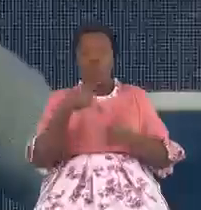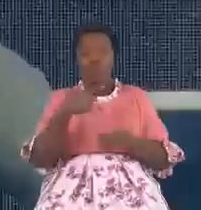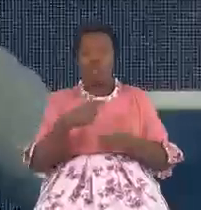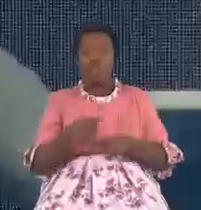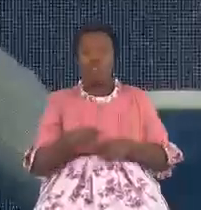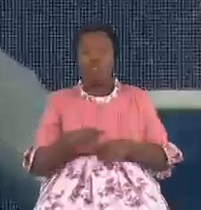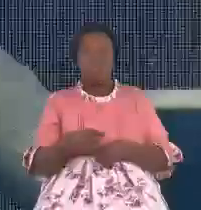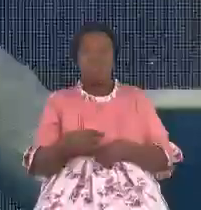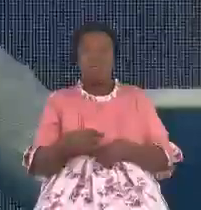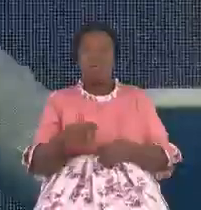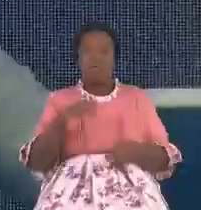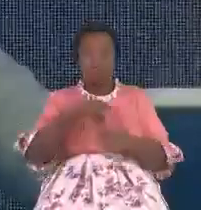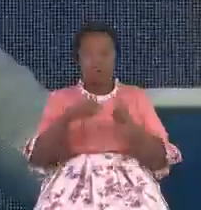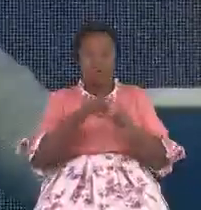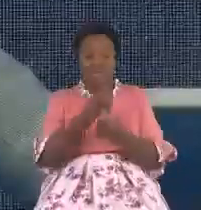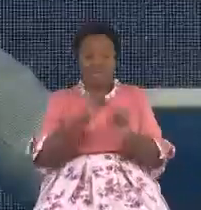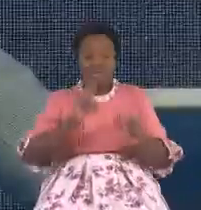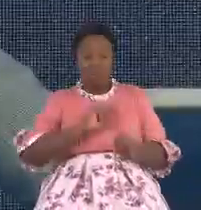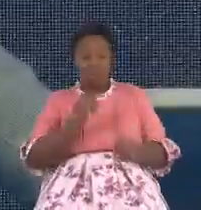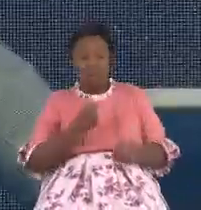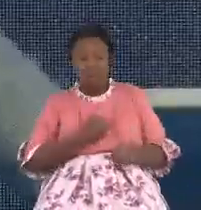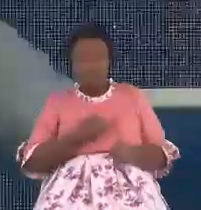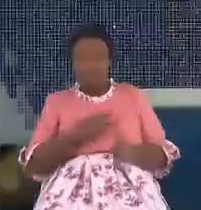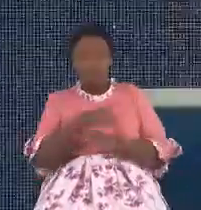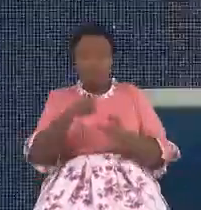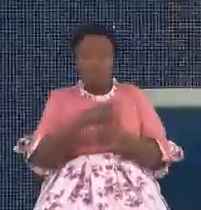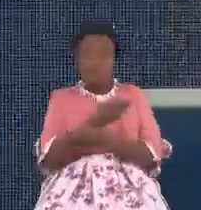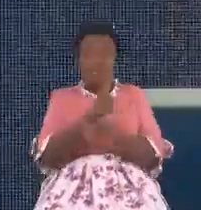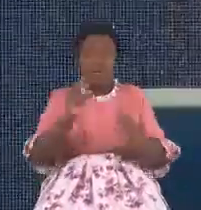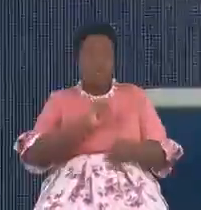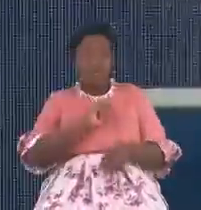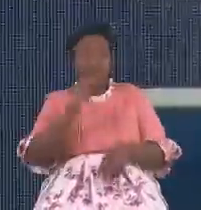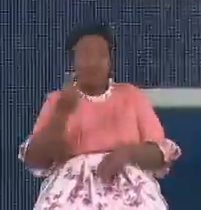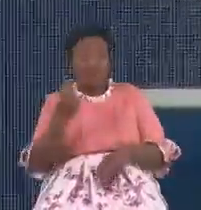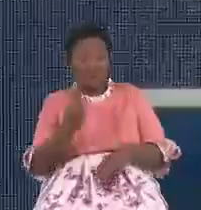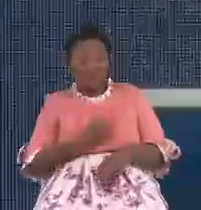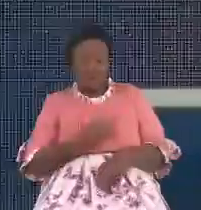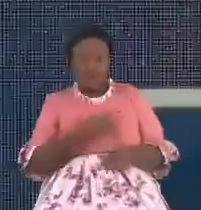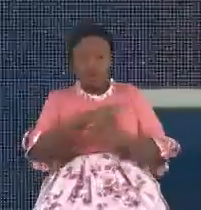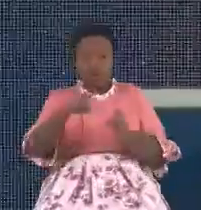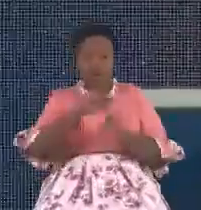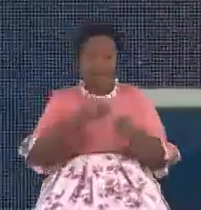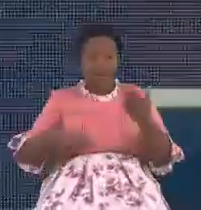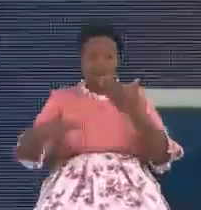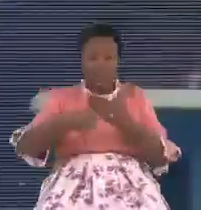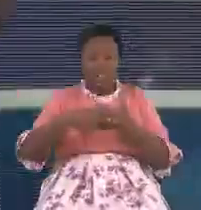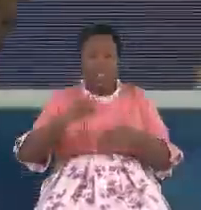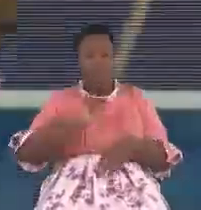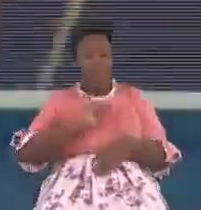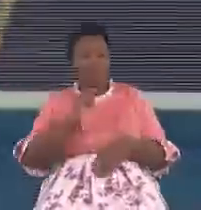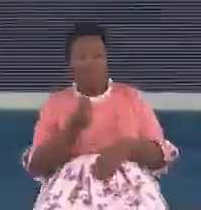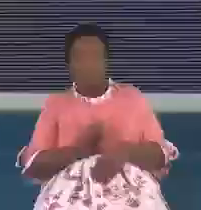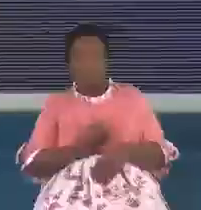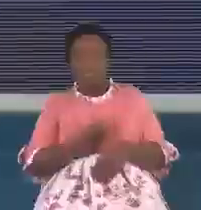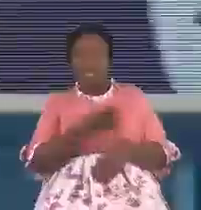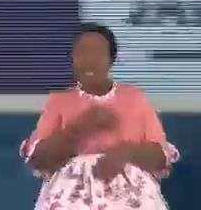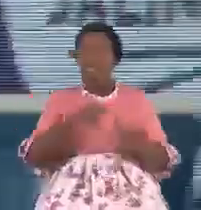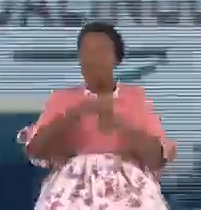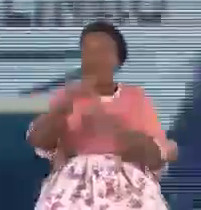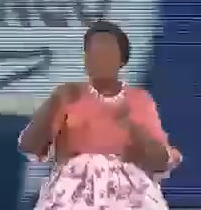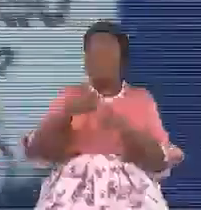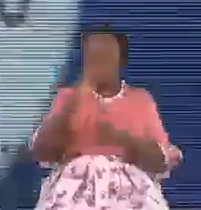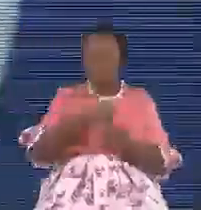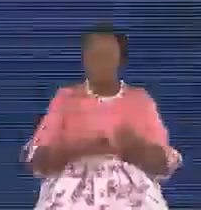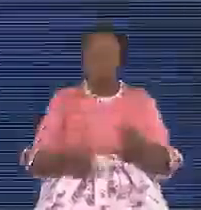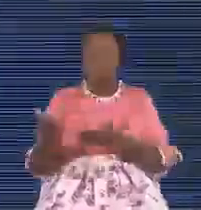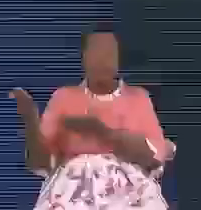redeems us when he reconciles us when he restores